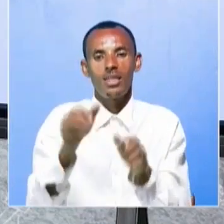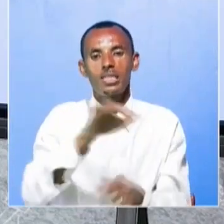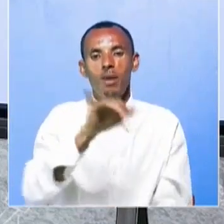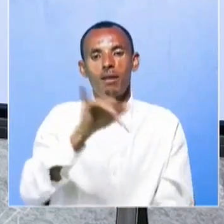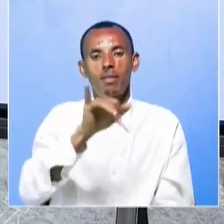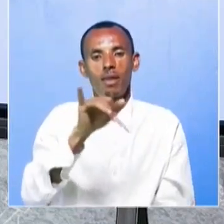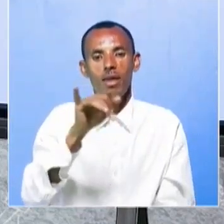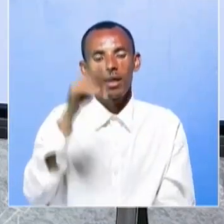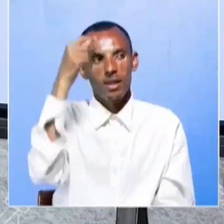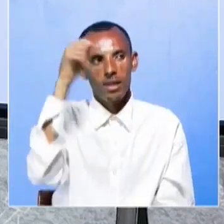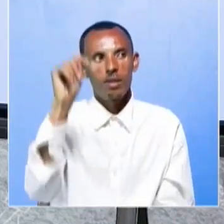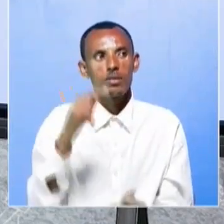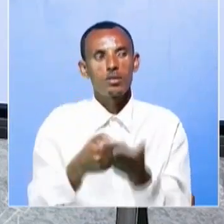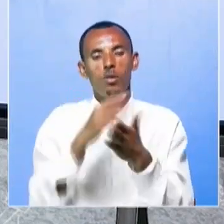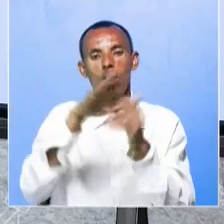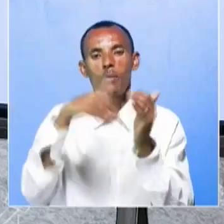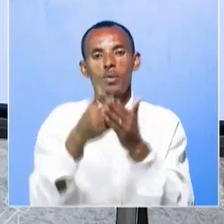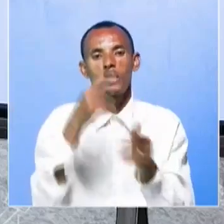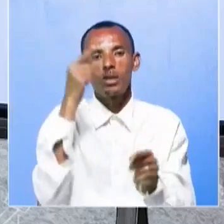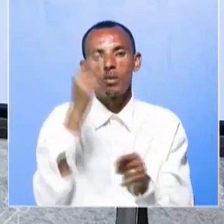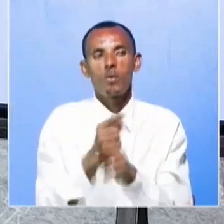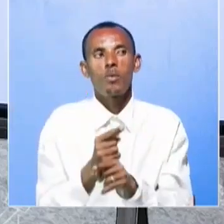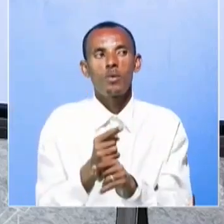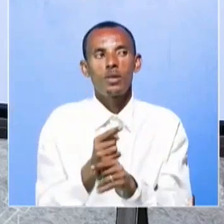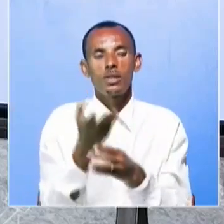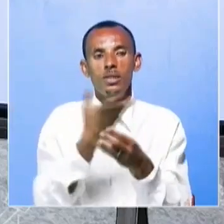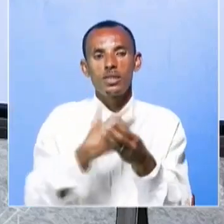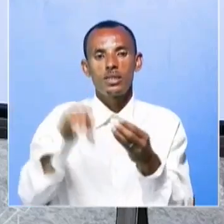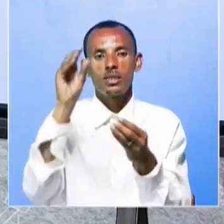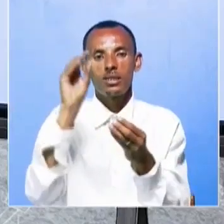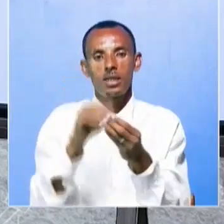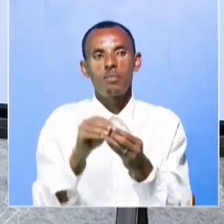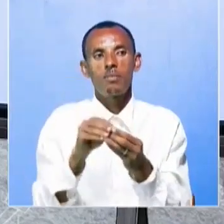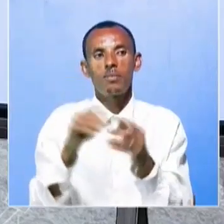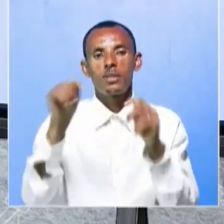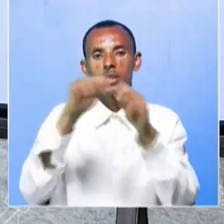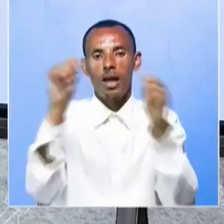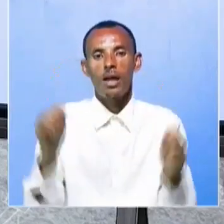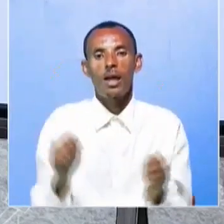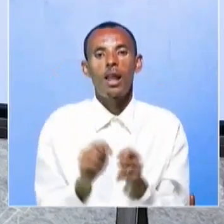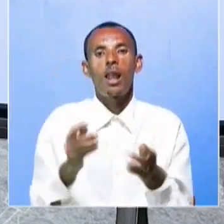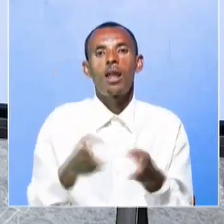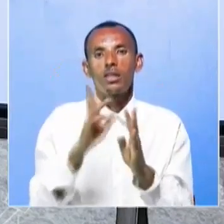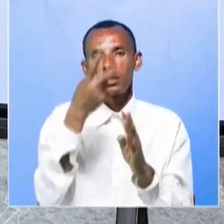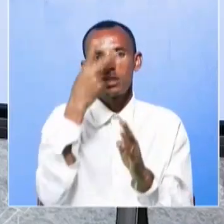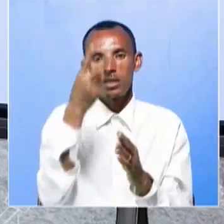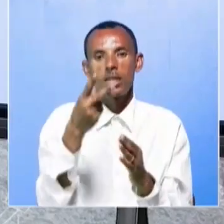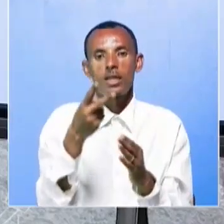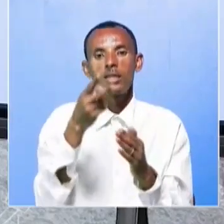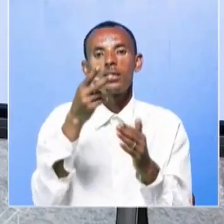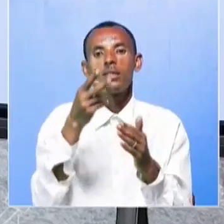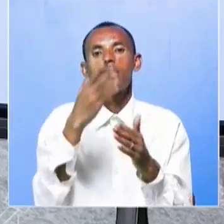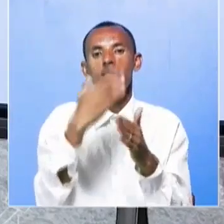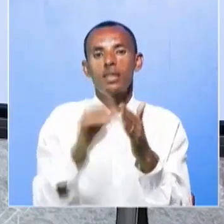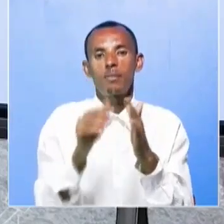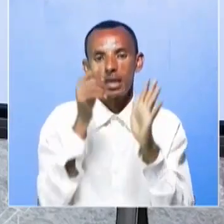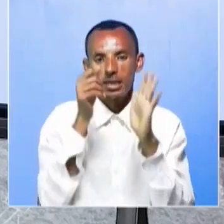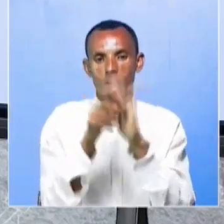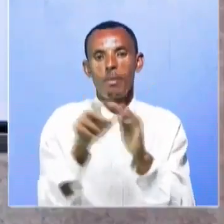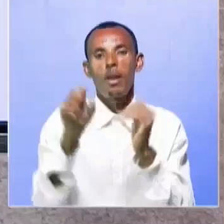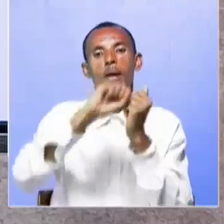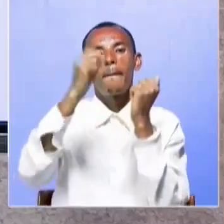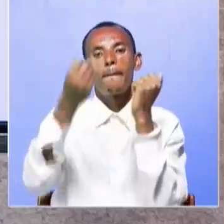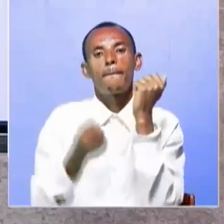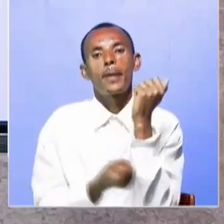similarity theorem. So this is all about the proof of some triangles. Now let's see some examples regarding